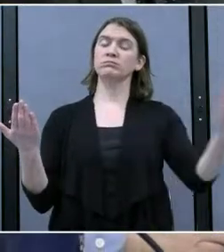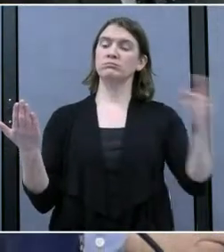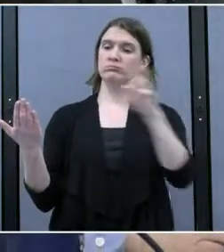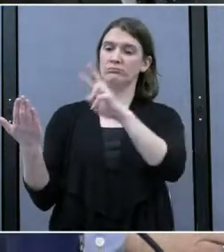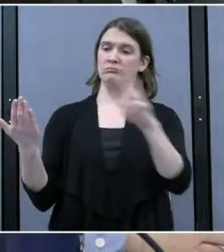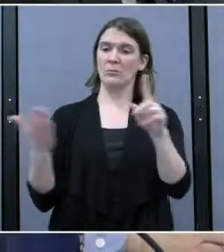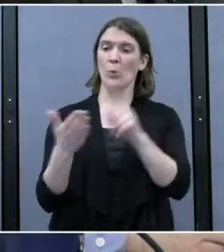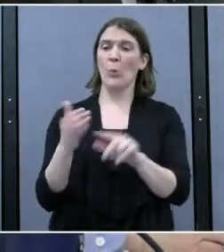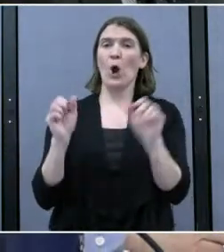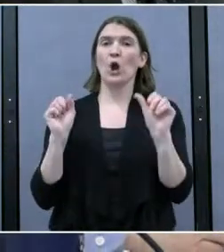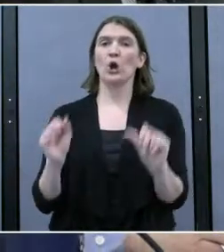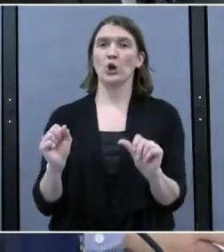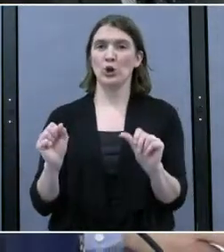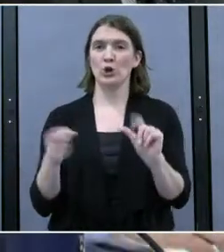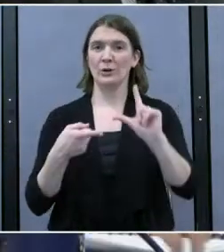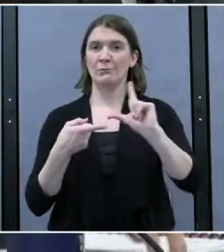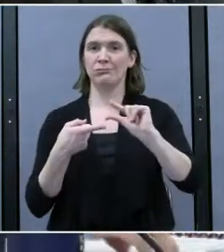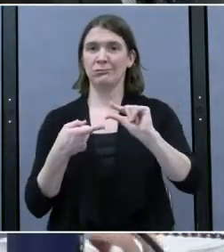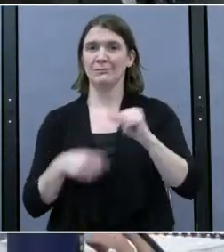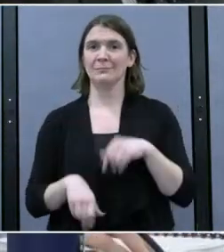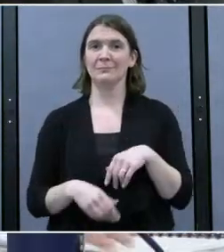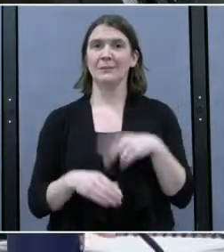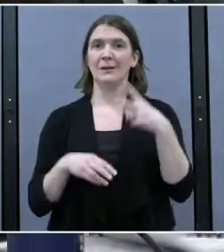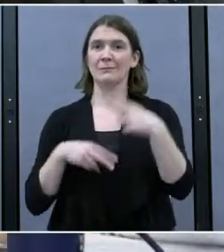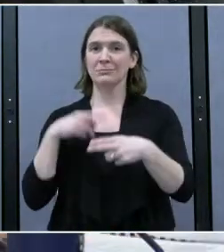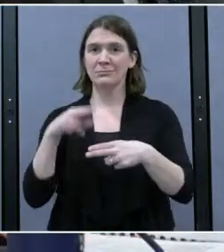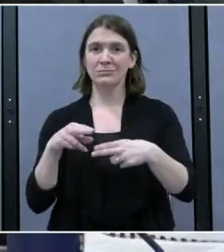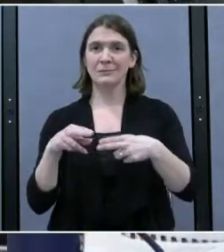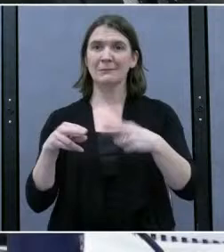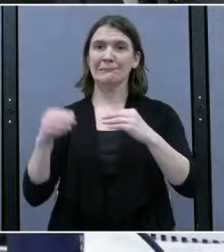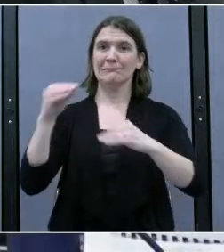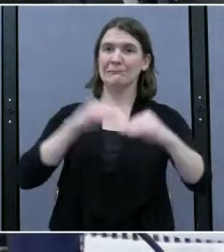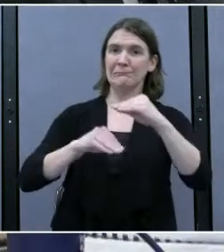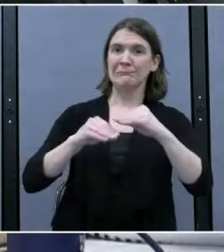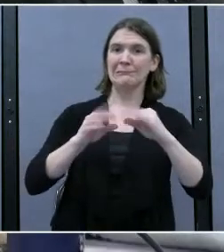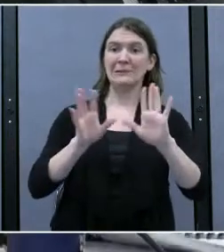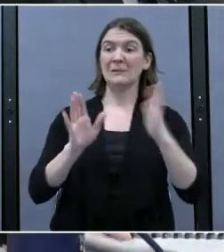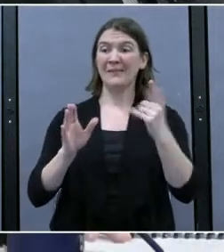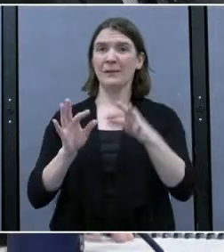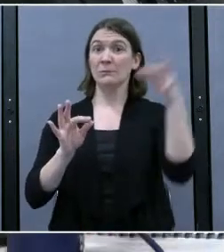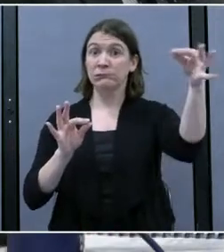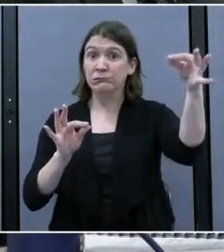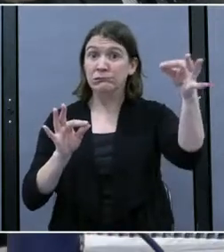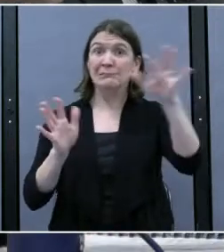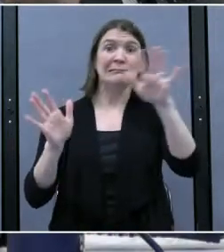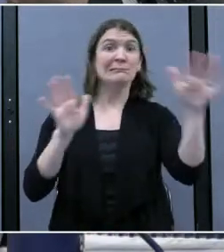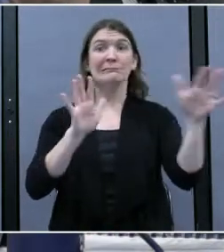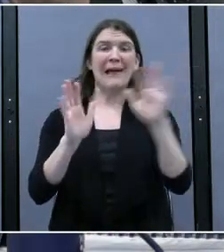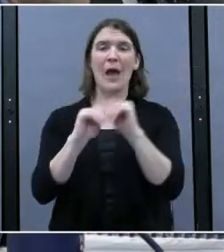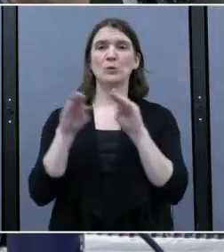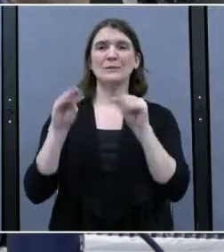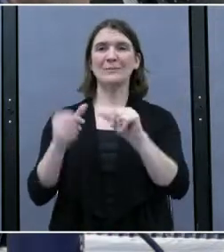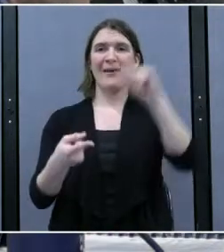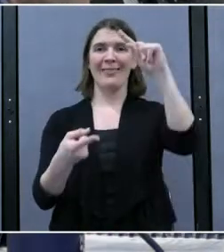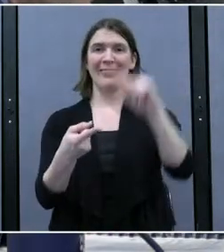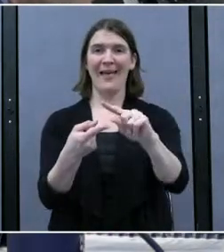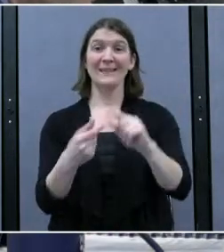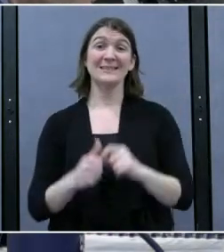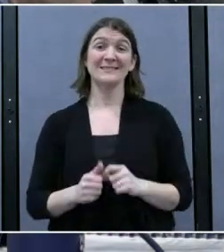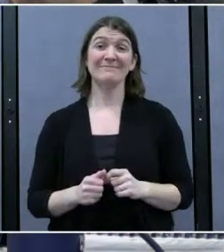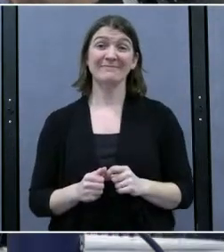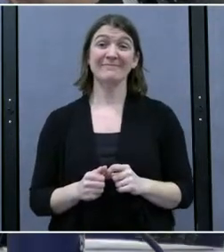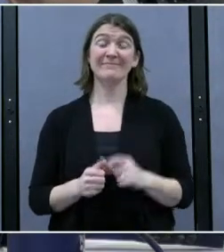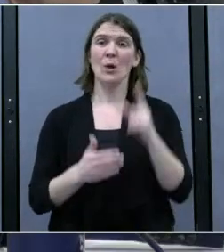proposed revisions, changes, cuts, deferments, different ways of spending money